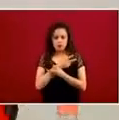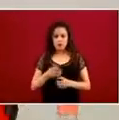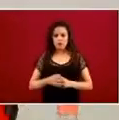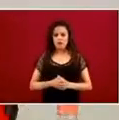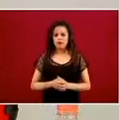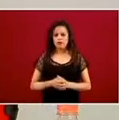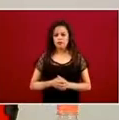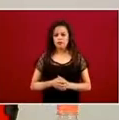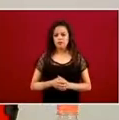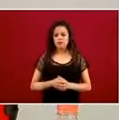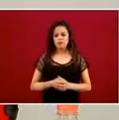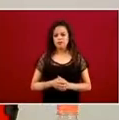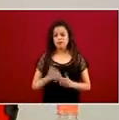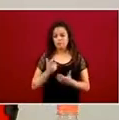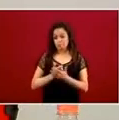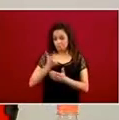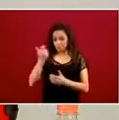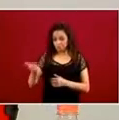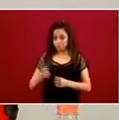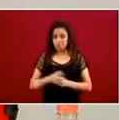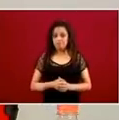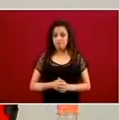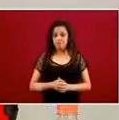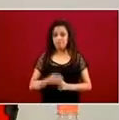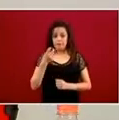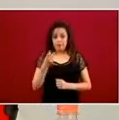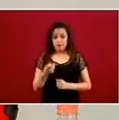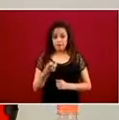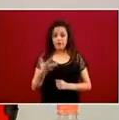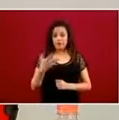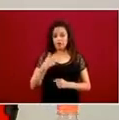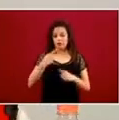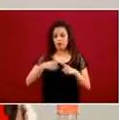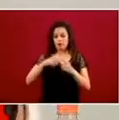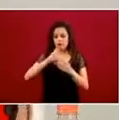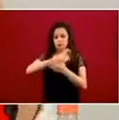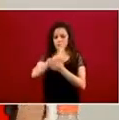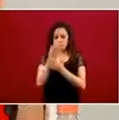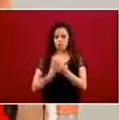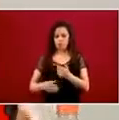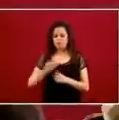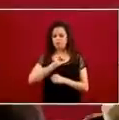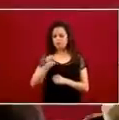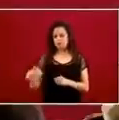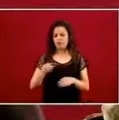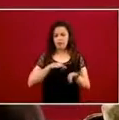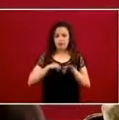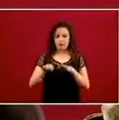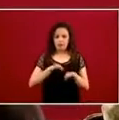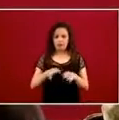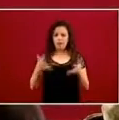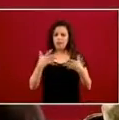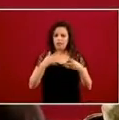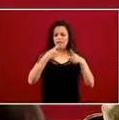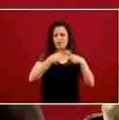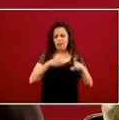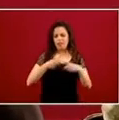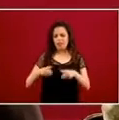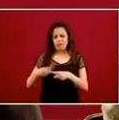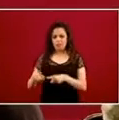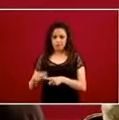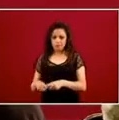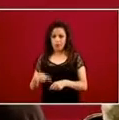year-end pay, paid holiday, and on top of that, we also have different extra